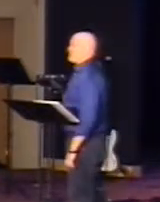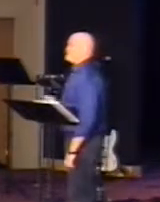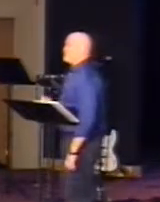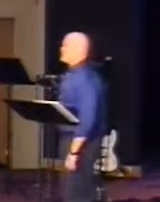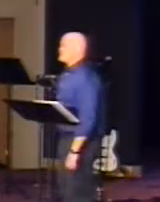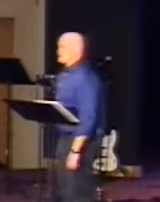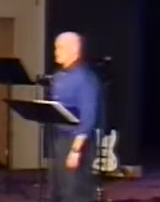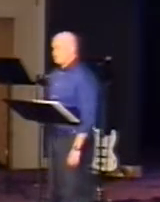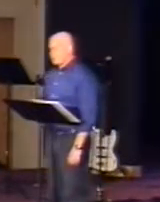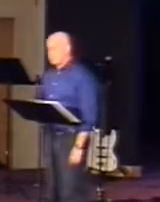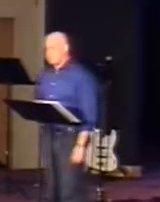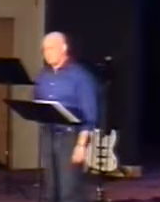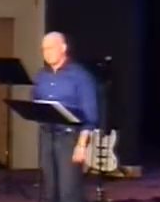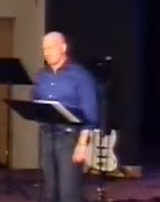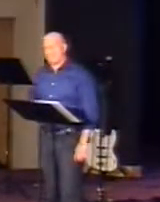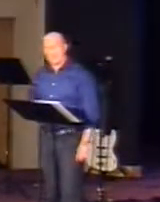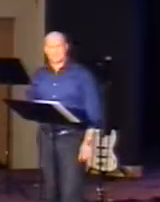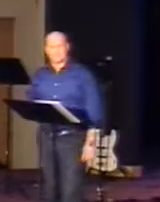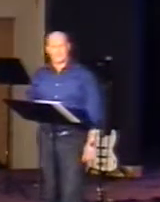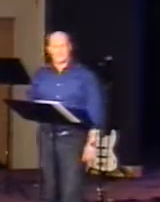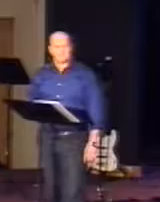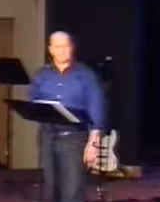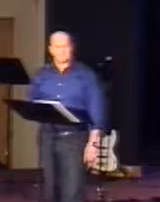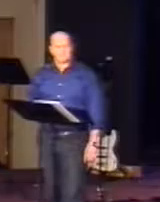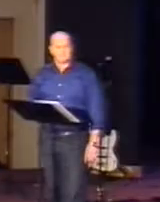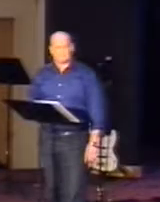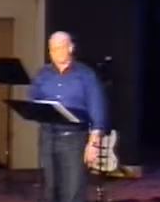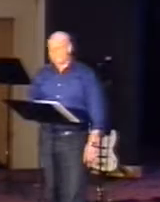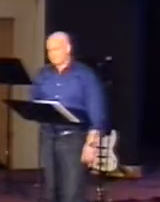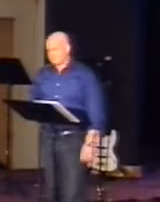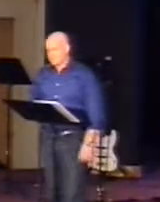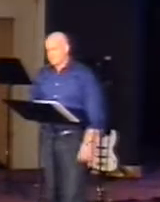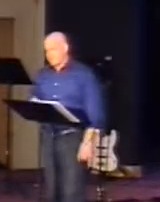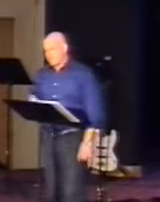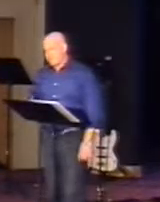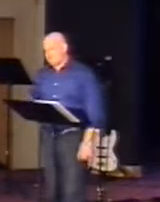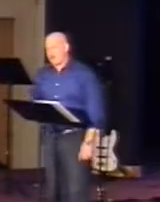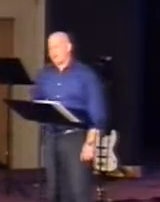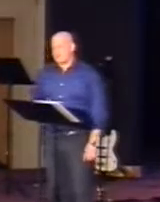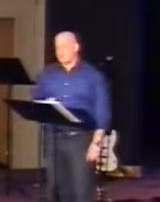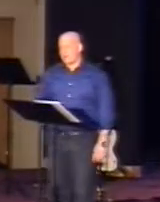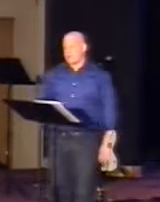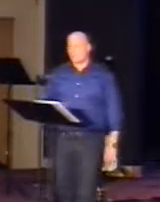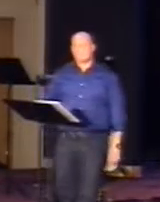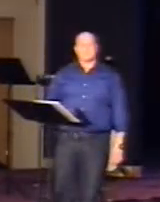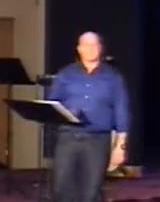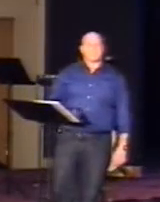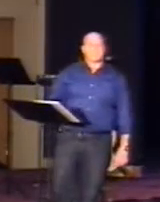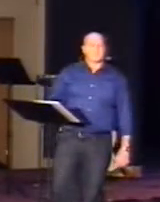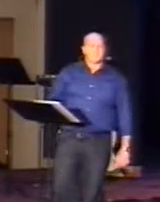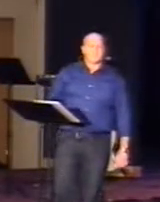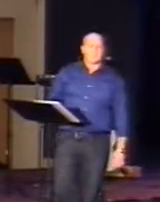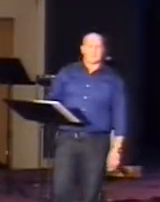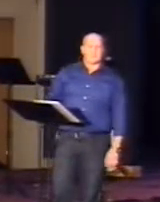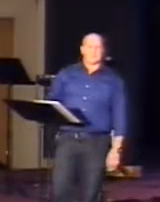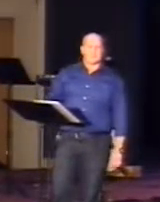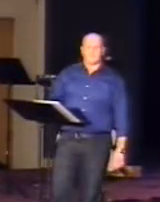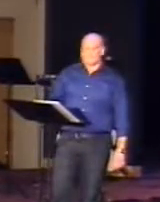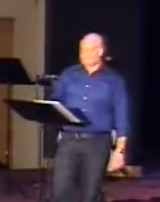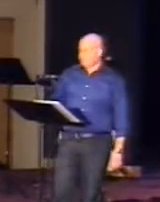God picked Moses to lead his people back to freedom. Maybe God is calling you to serve others in your